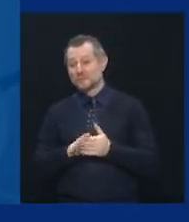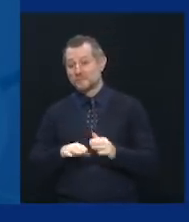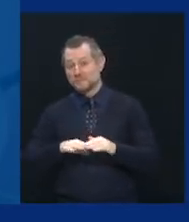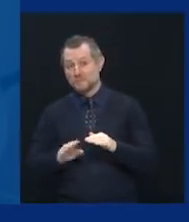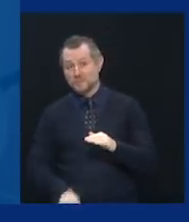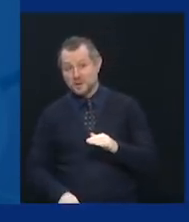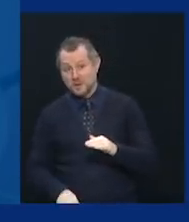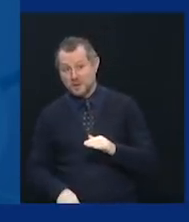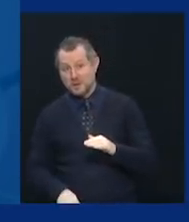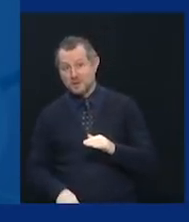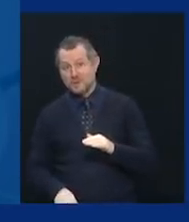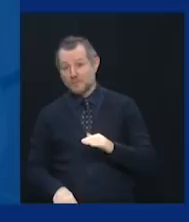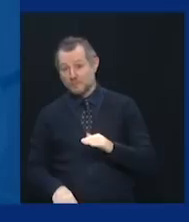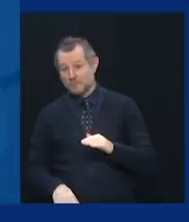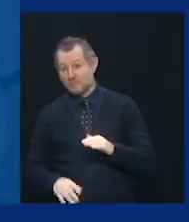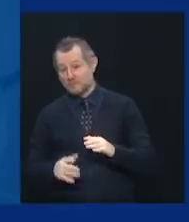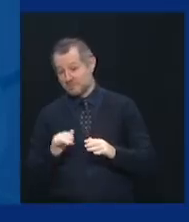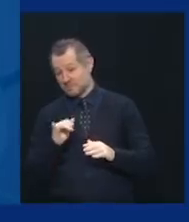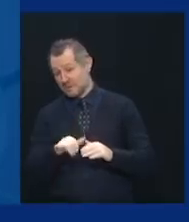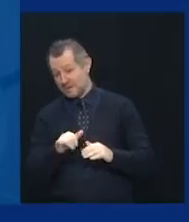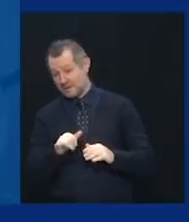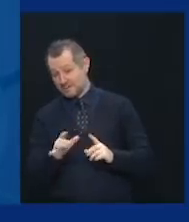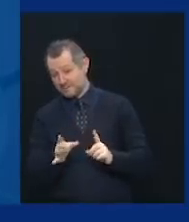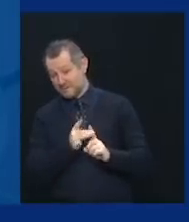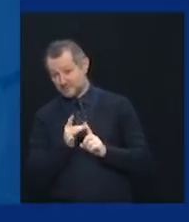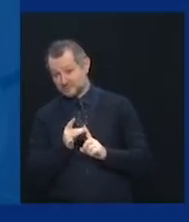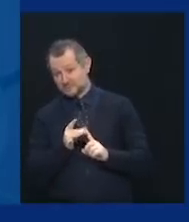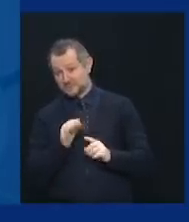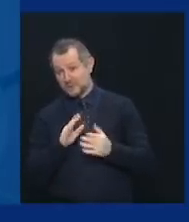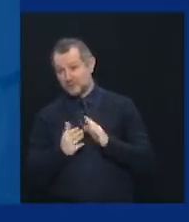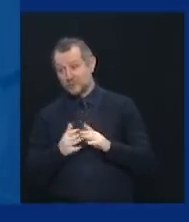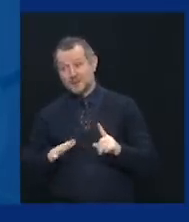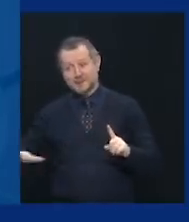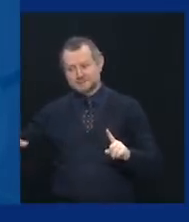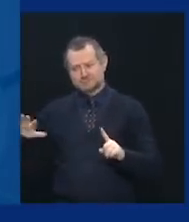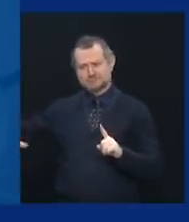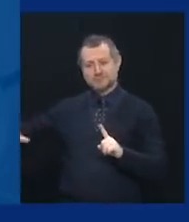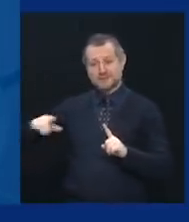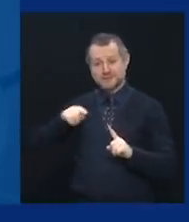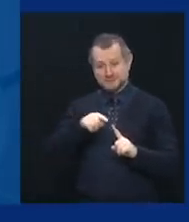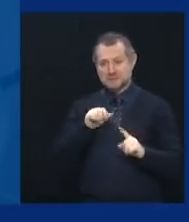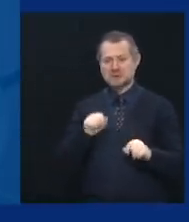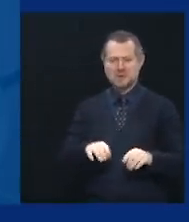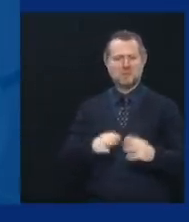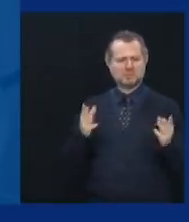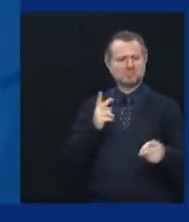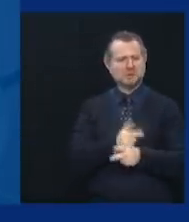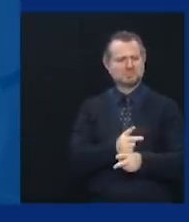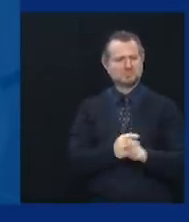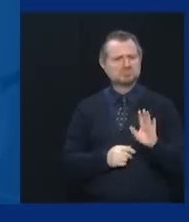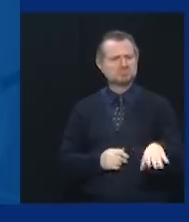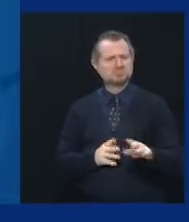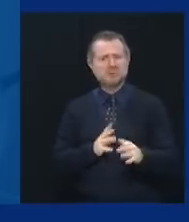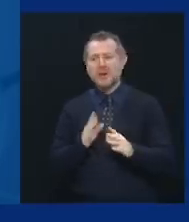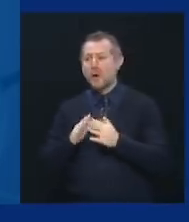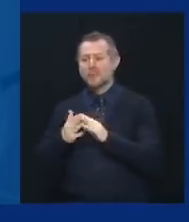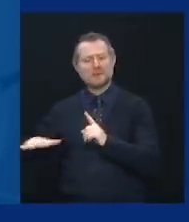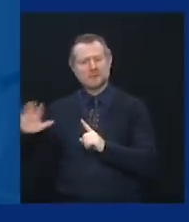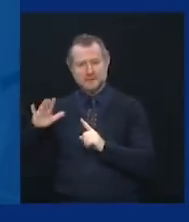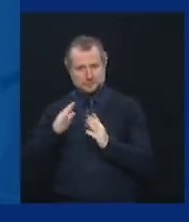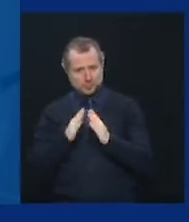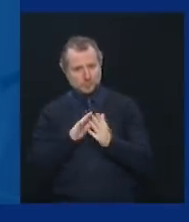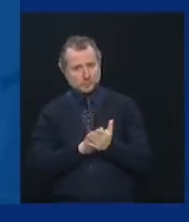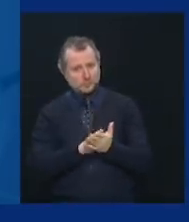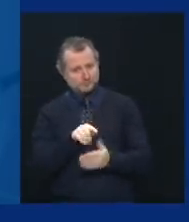the level of positivity in the community, then they can keep the schools open. It is up to the local